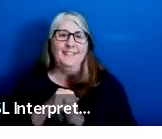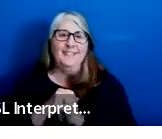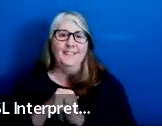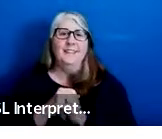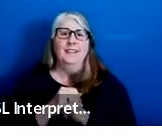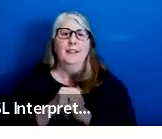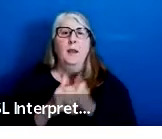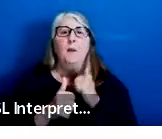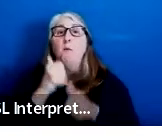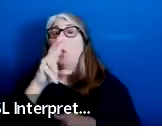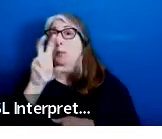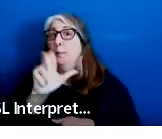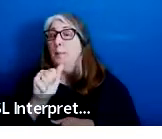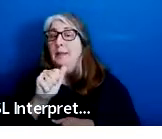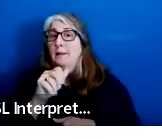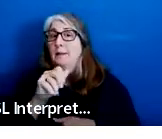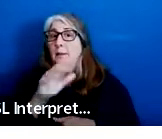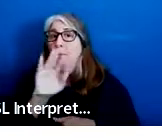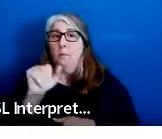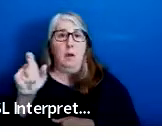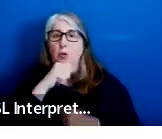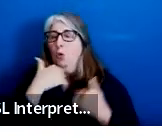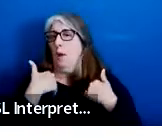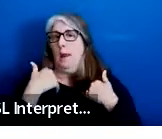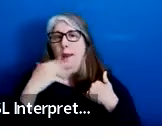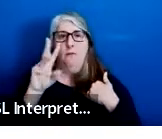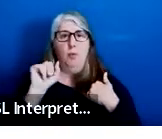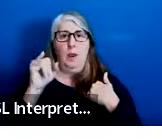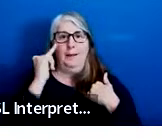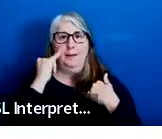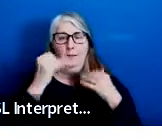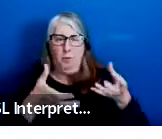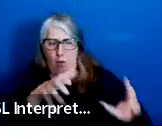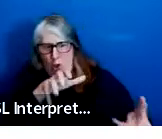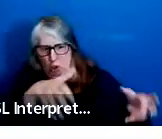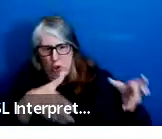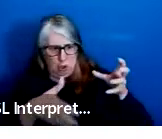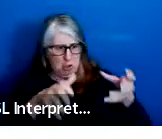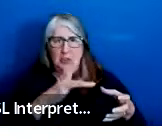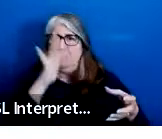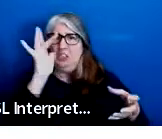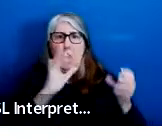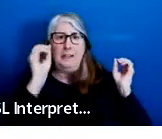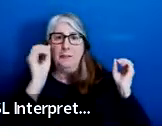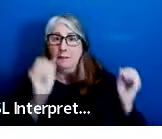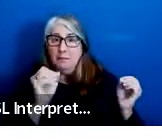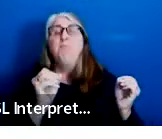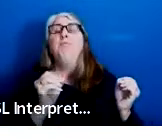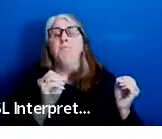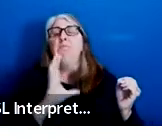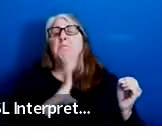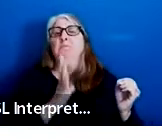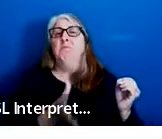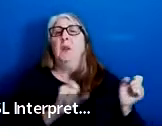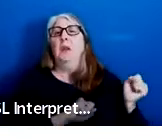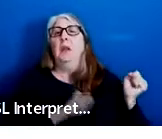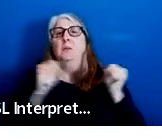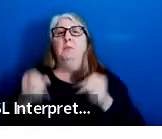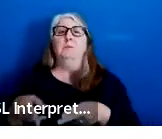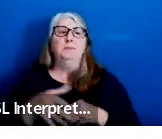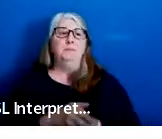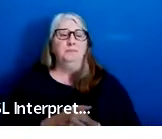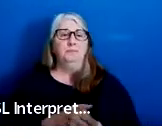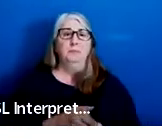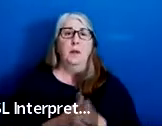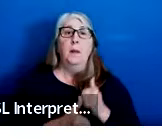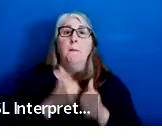pizza boxes don't. I find that most pizza boxes, like if you turn them at the angle, you don't see the shine. So they are okay. Most